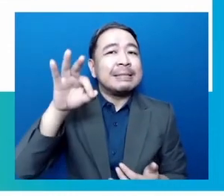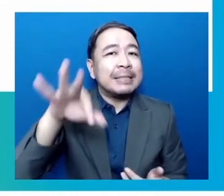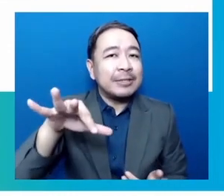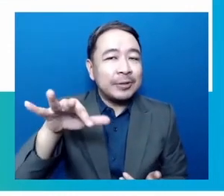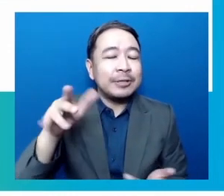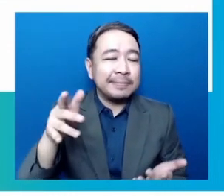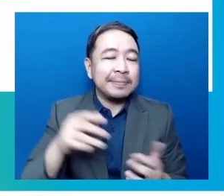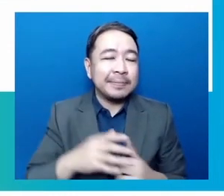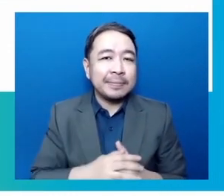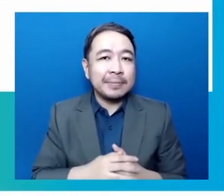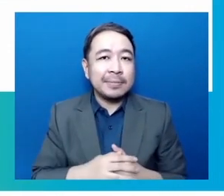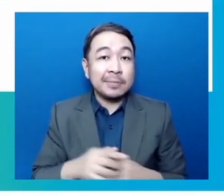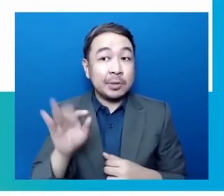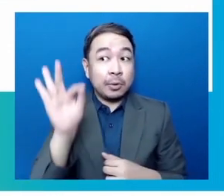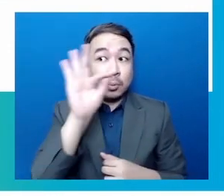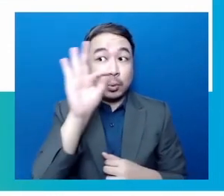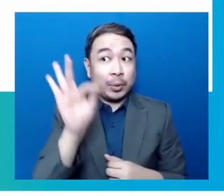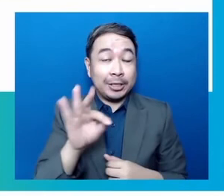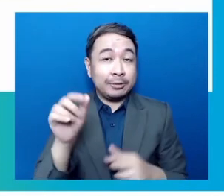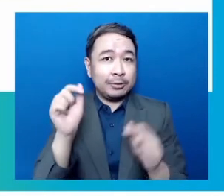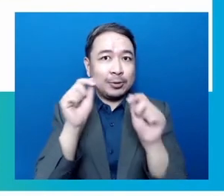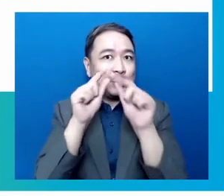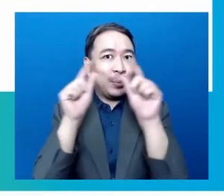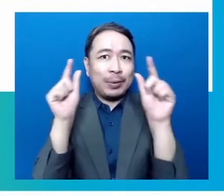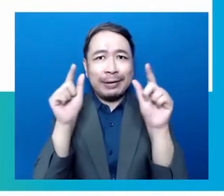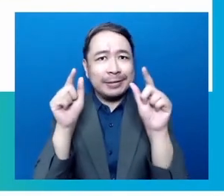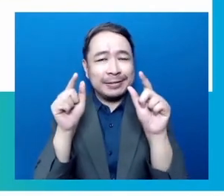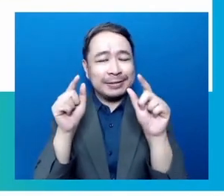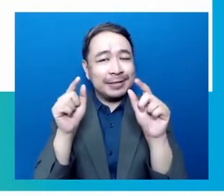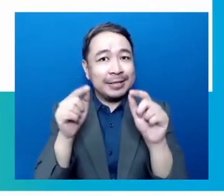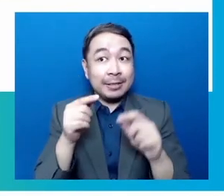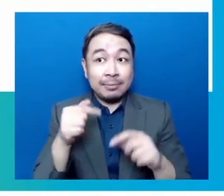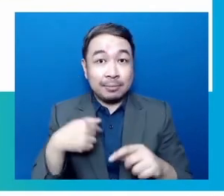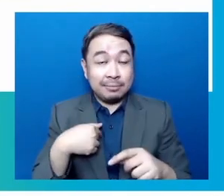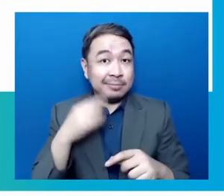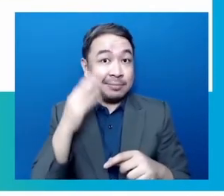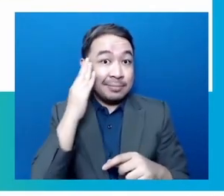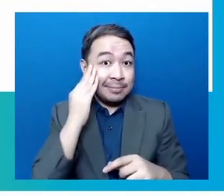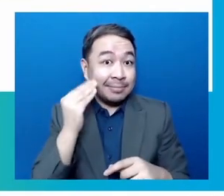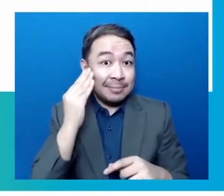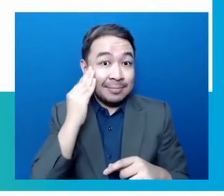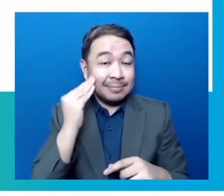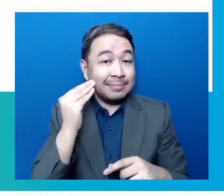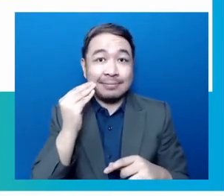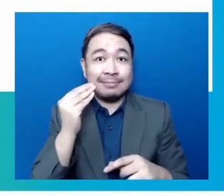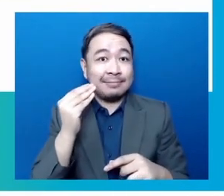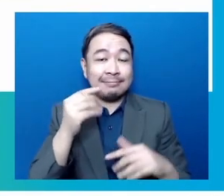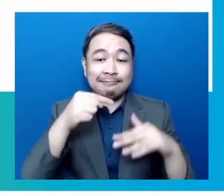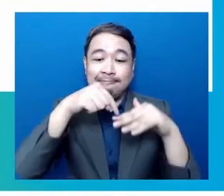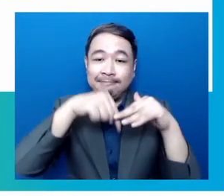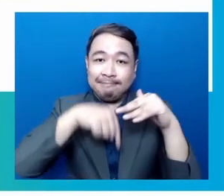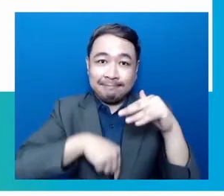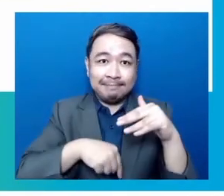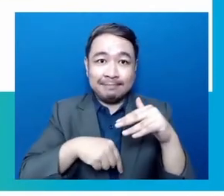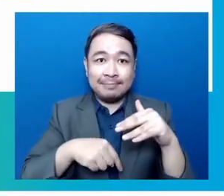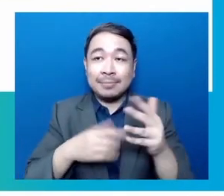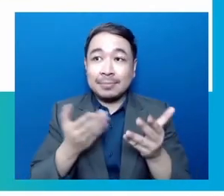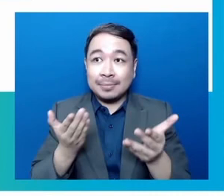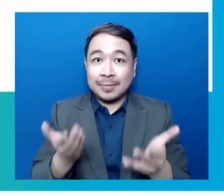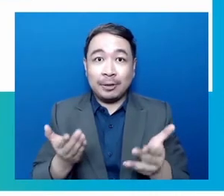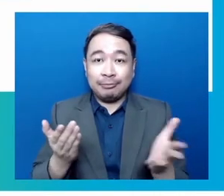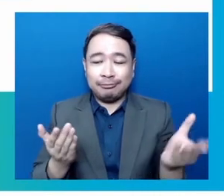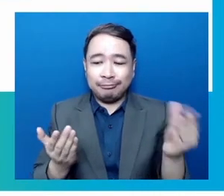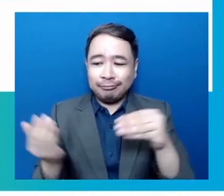the question surprises me because my experience is youth is very, very savvy in putting together effective campaigns,